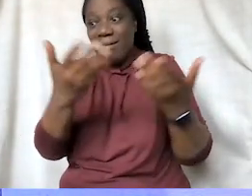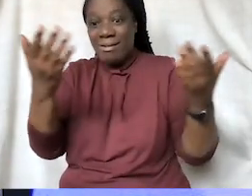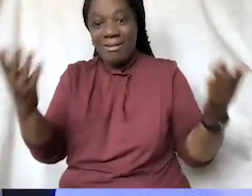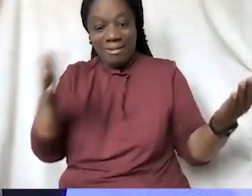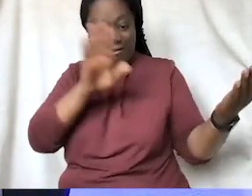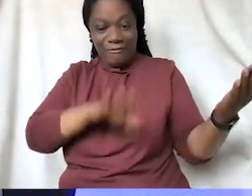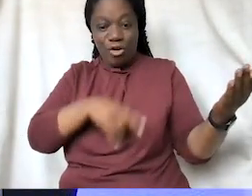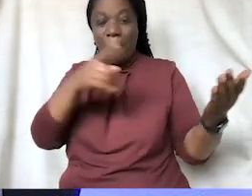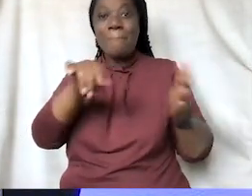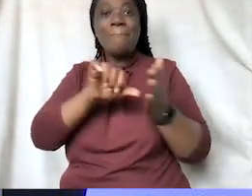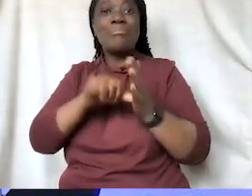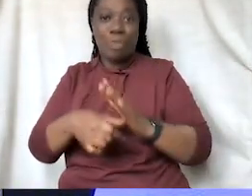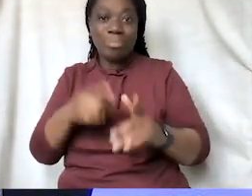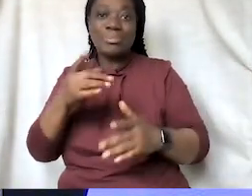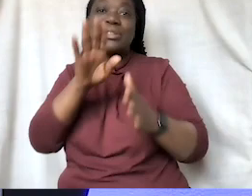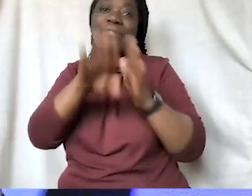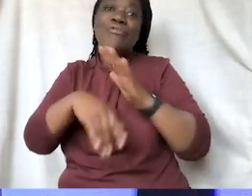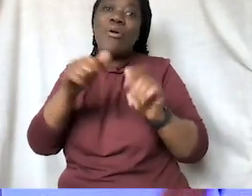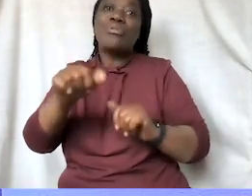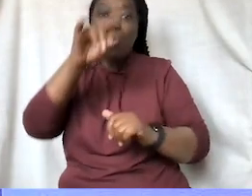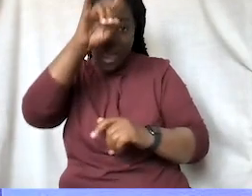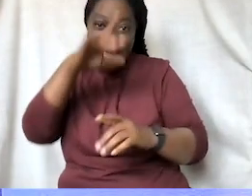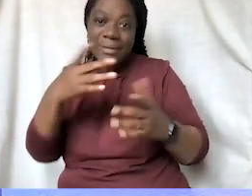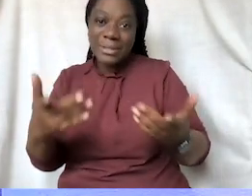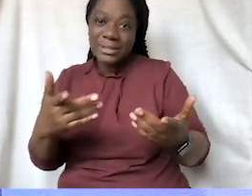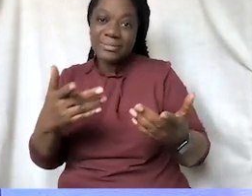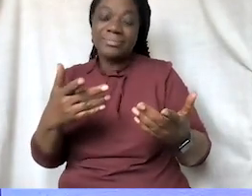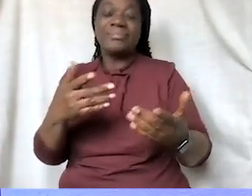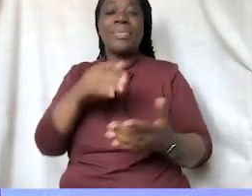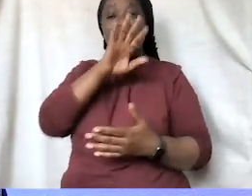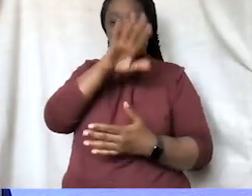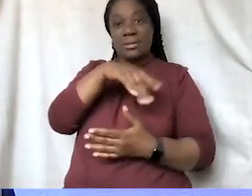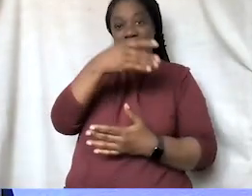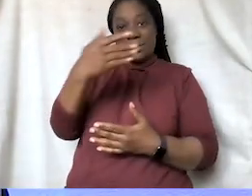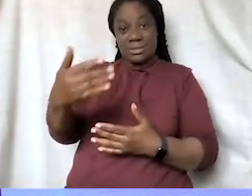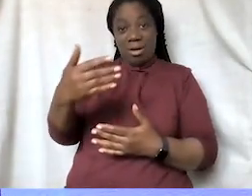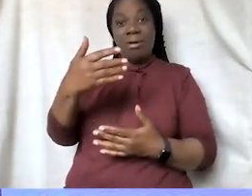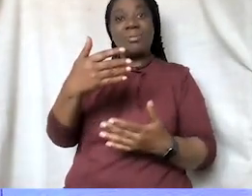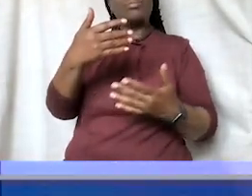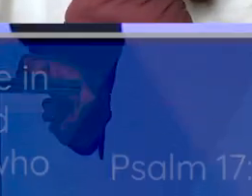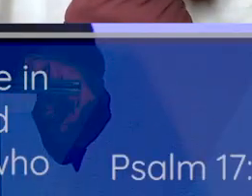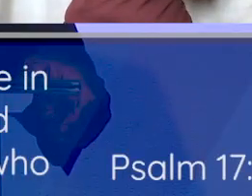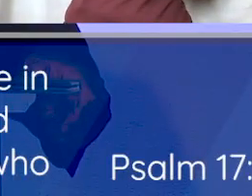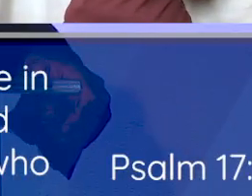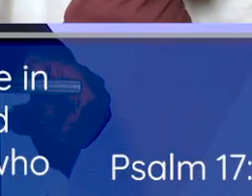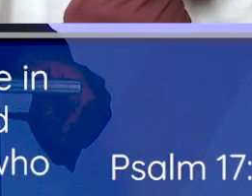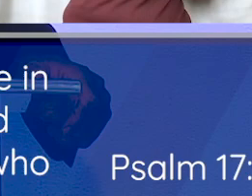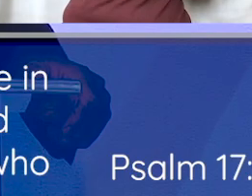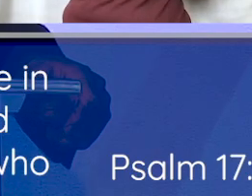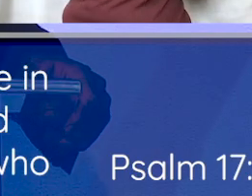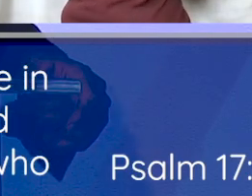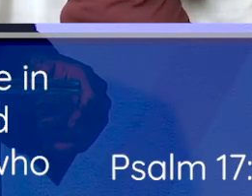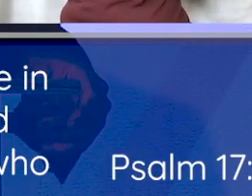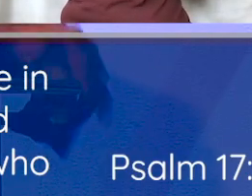you from your enemies. Psalm 17 verses 8 and 9 says, keep me, O